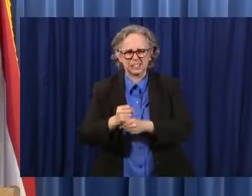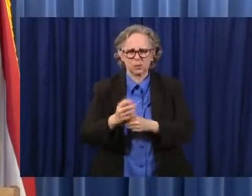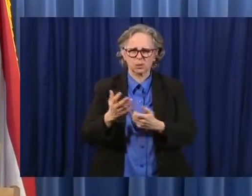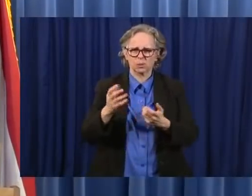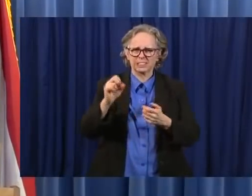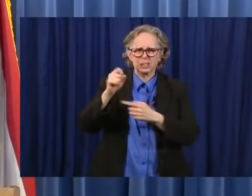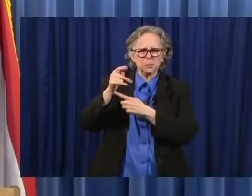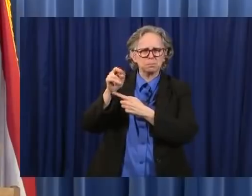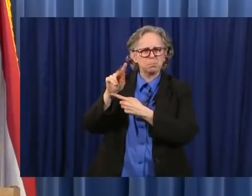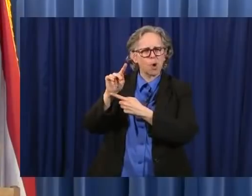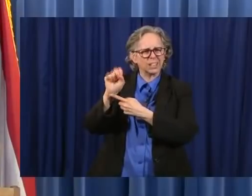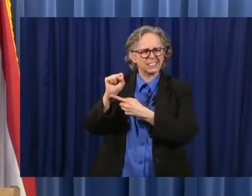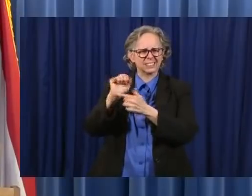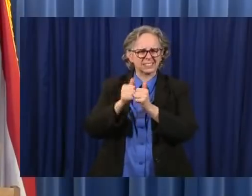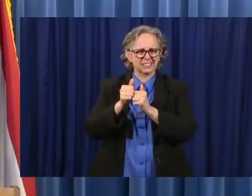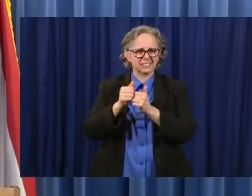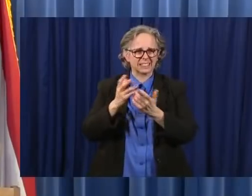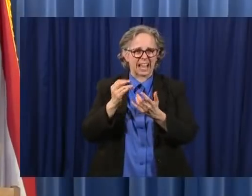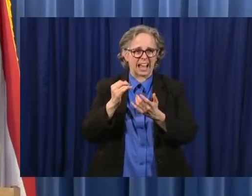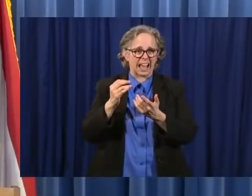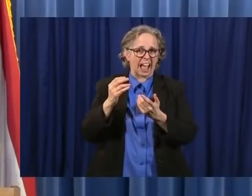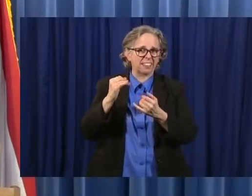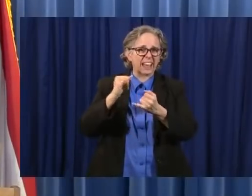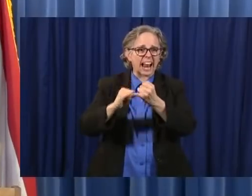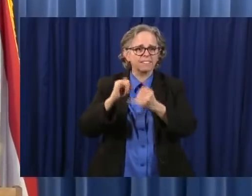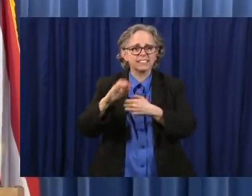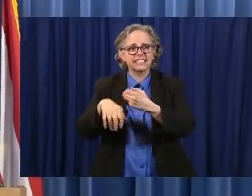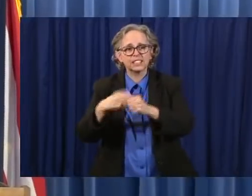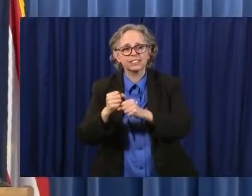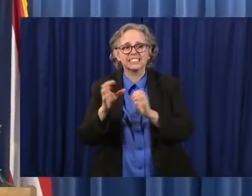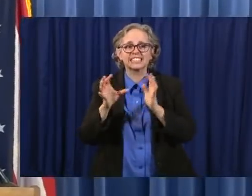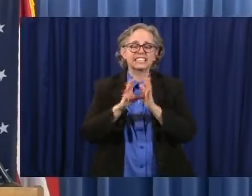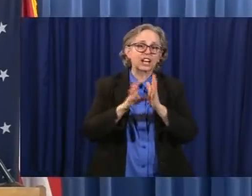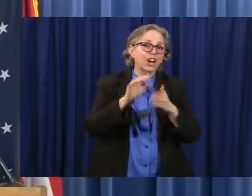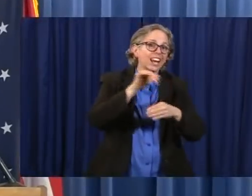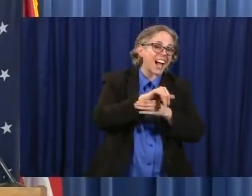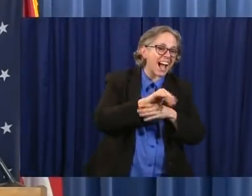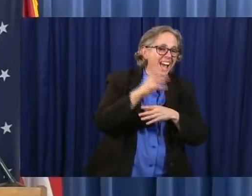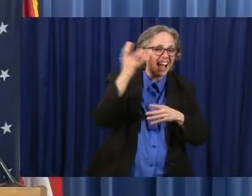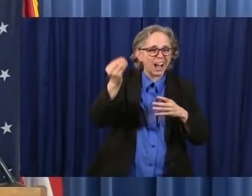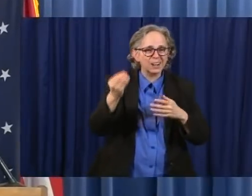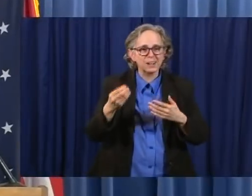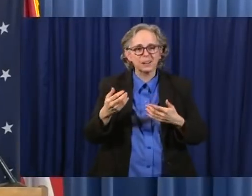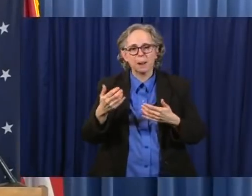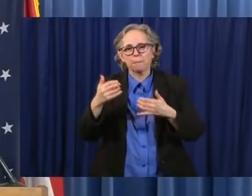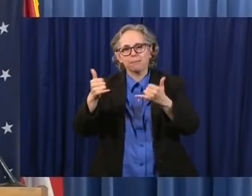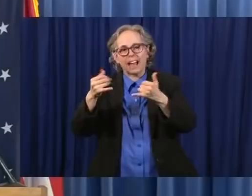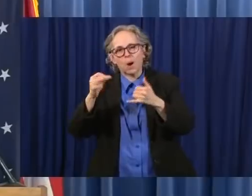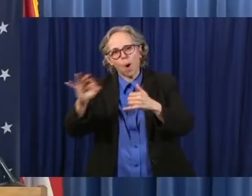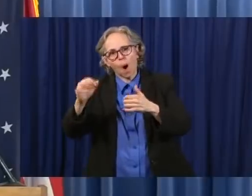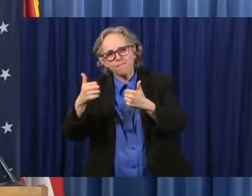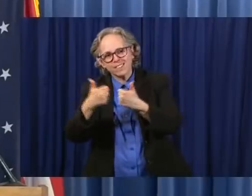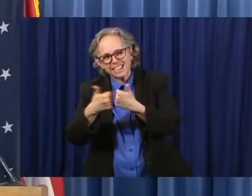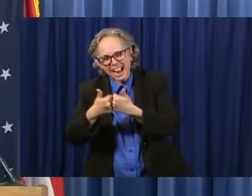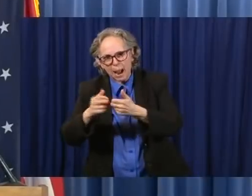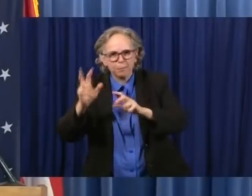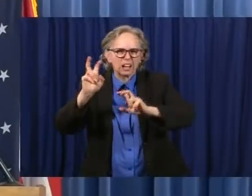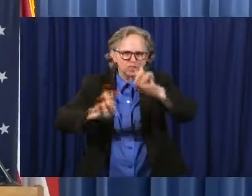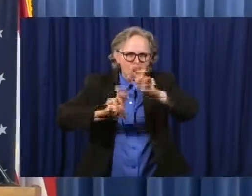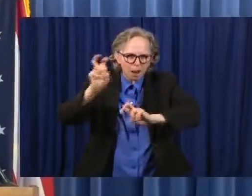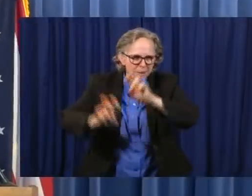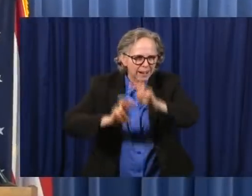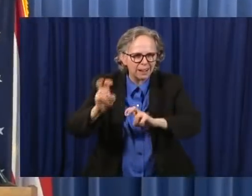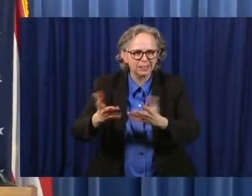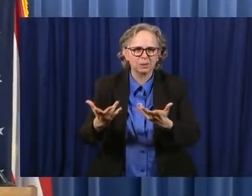senior nights, playoff games, district meets. And I wanted to share today one school